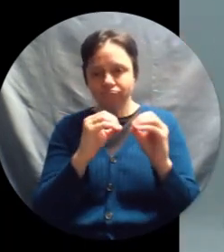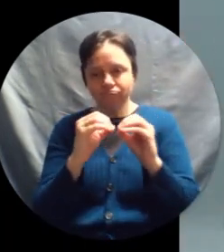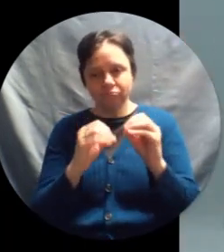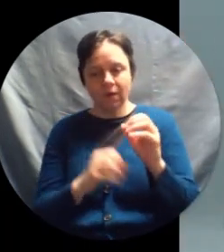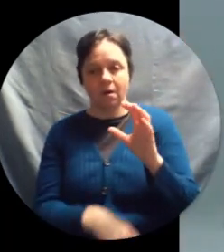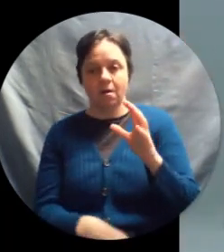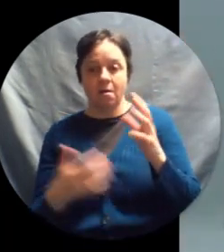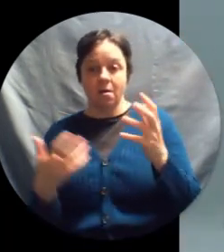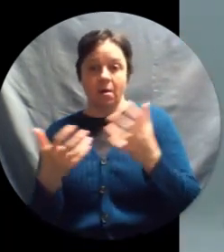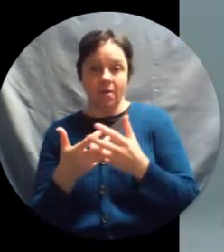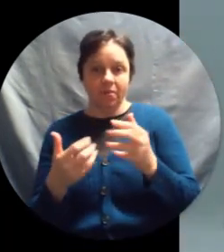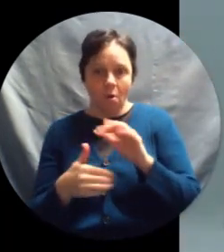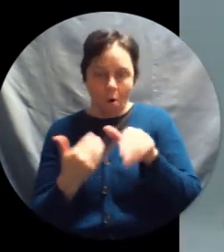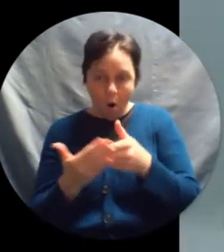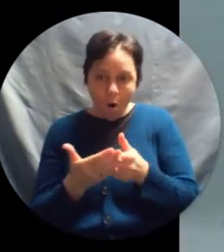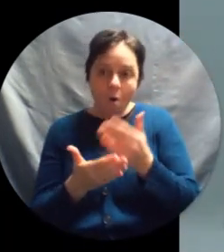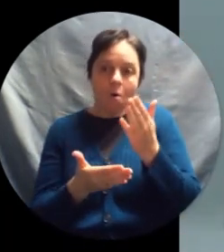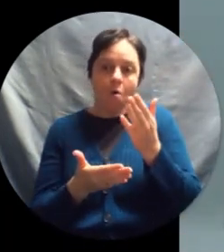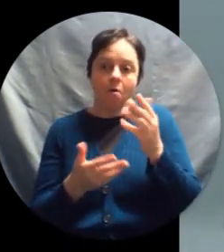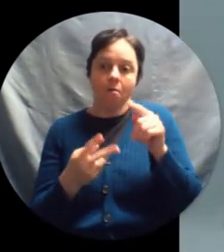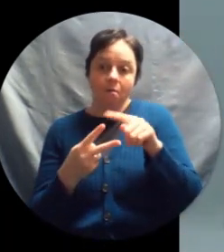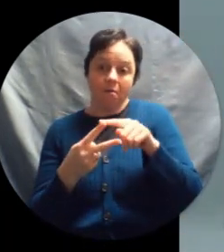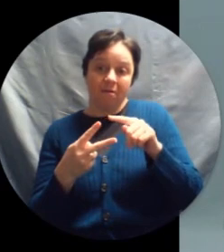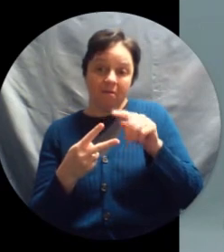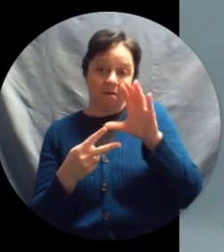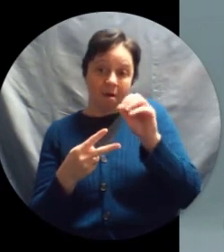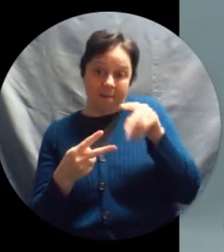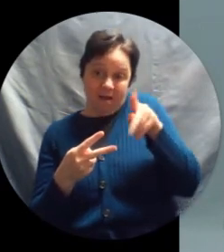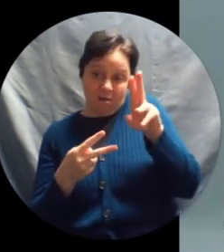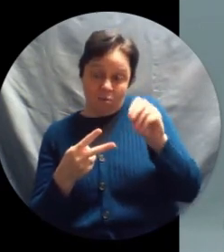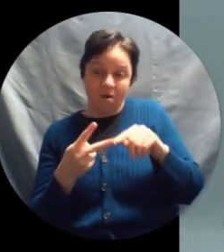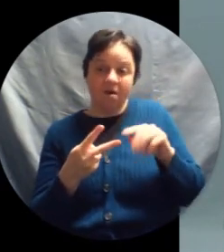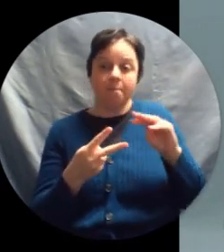molecule, compound, they're all going to be elements, and they're going to be